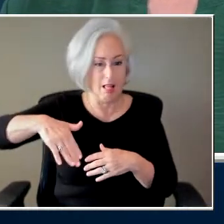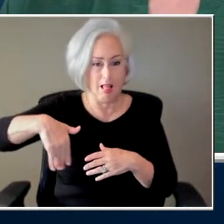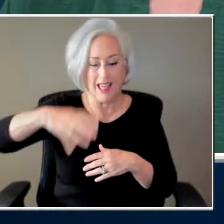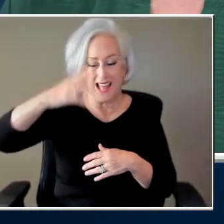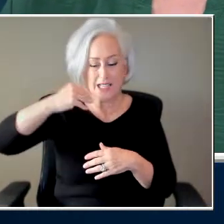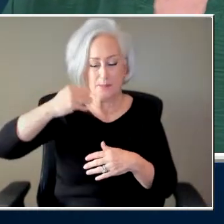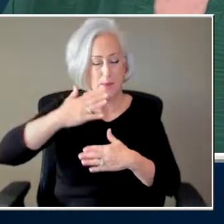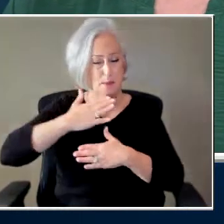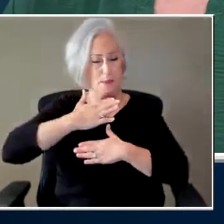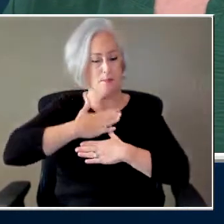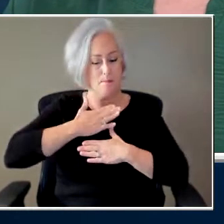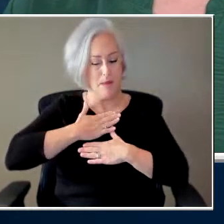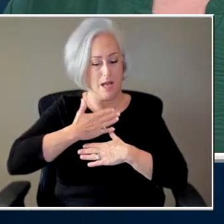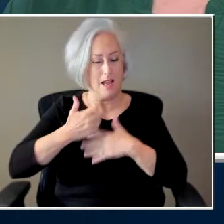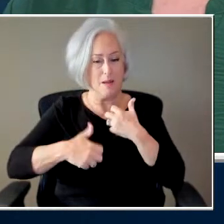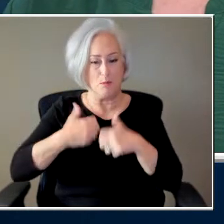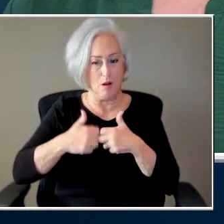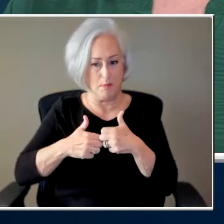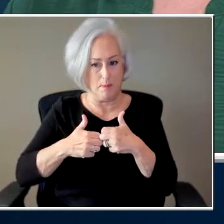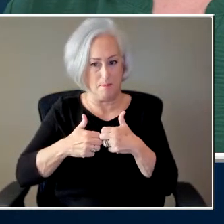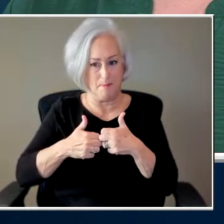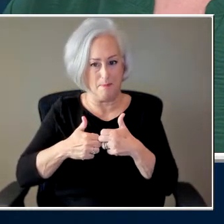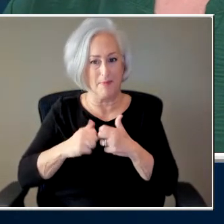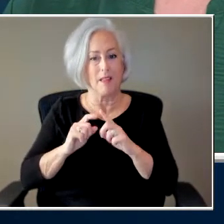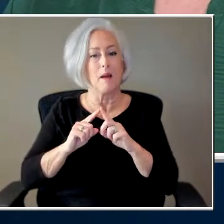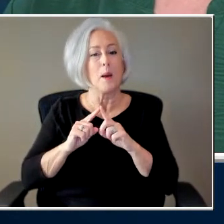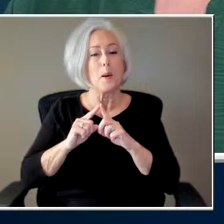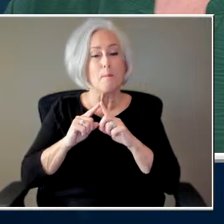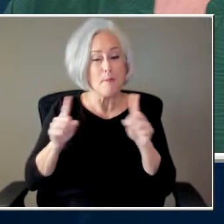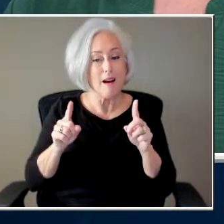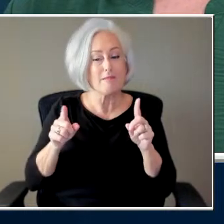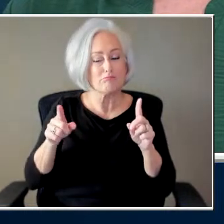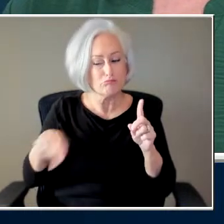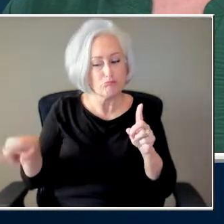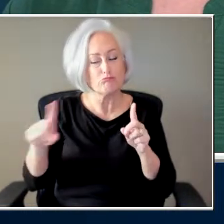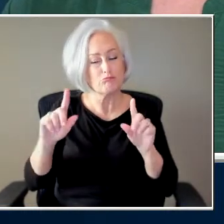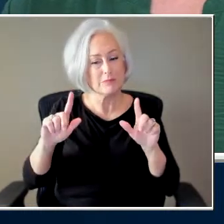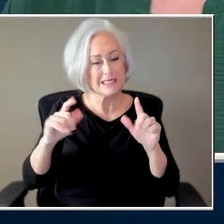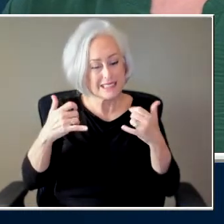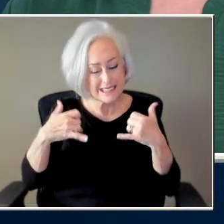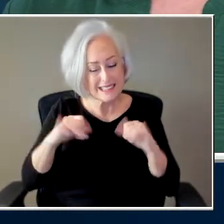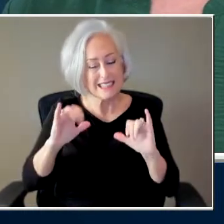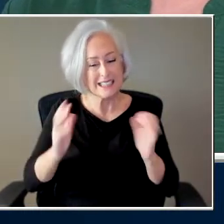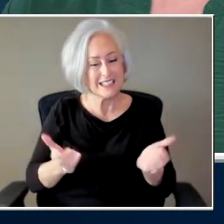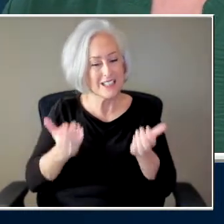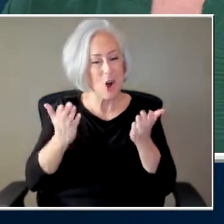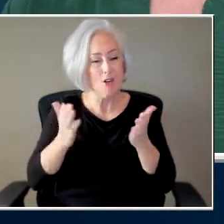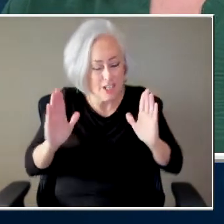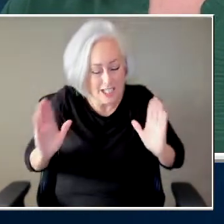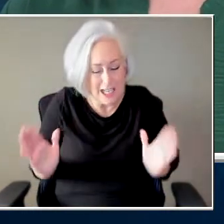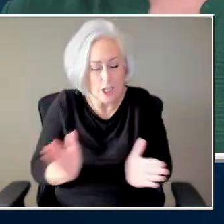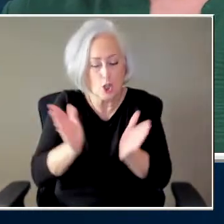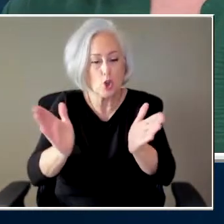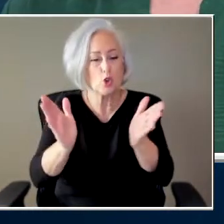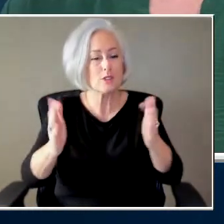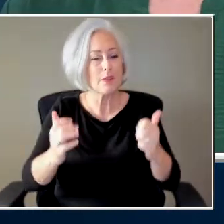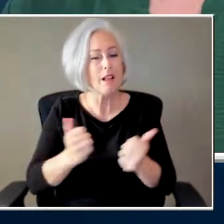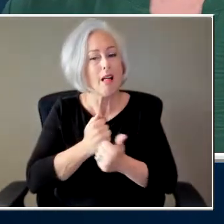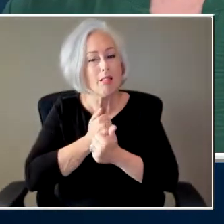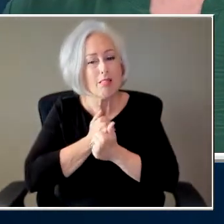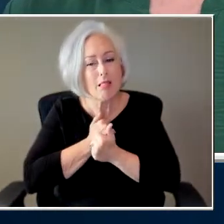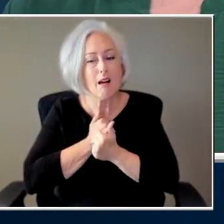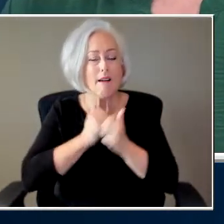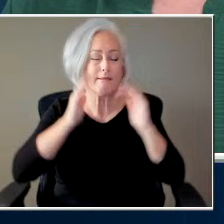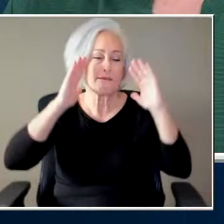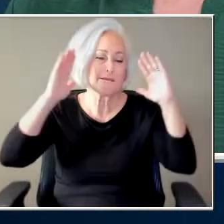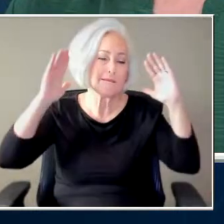experiencing, they can still offer, that encouragement, that love, that hope, those